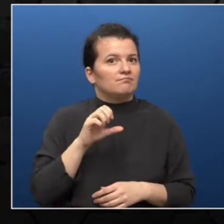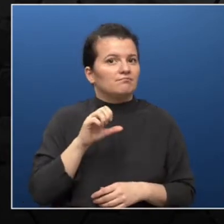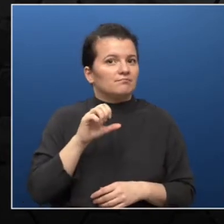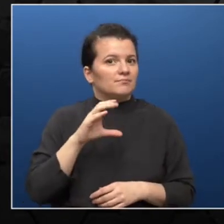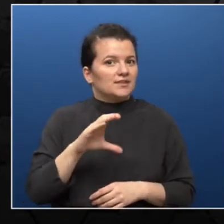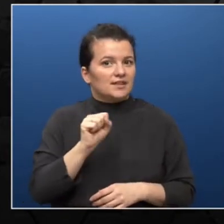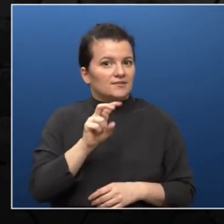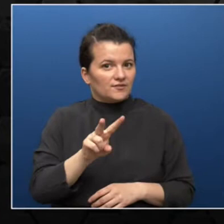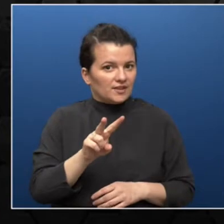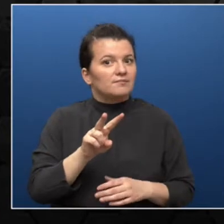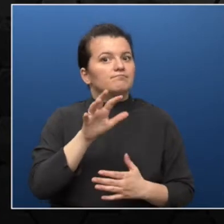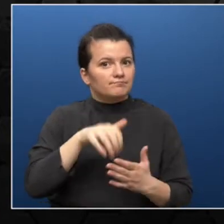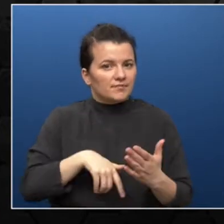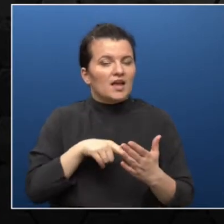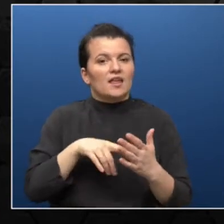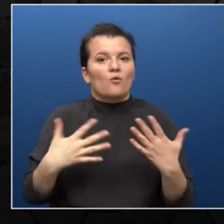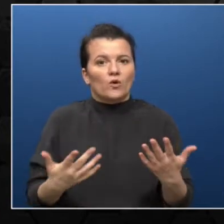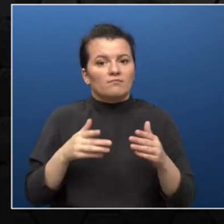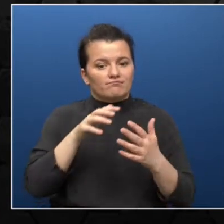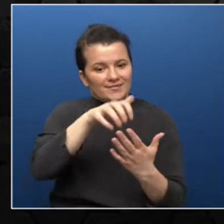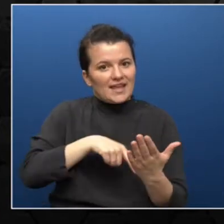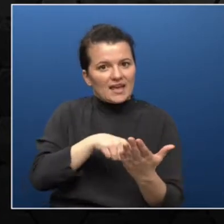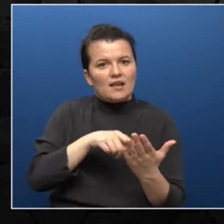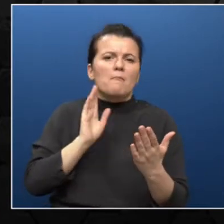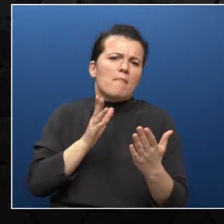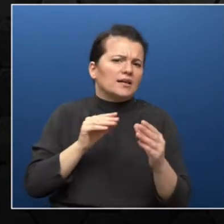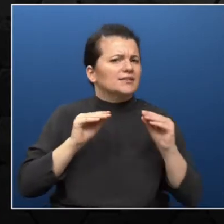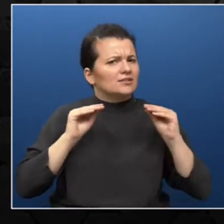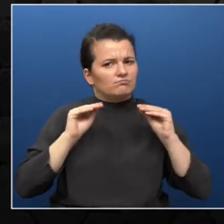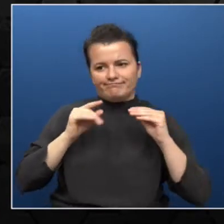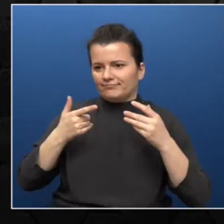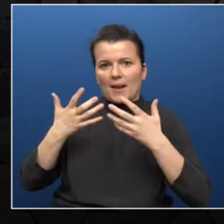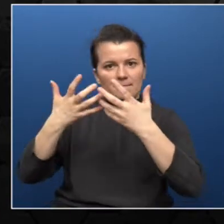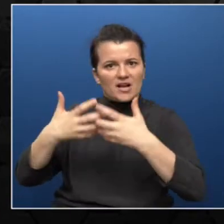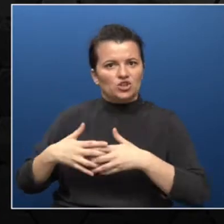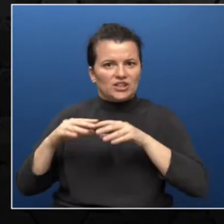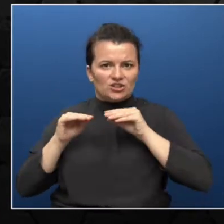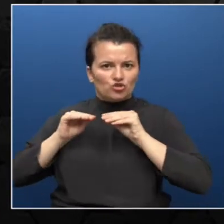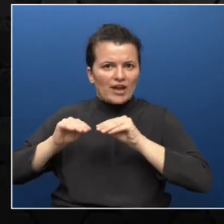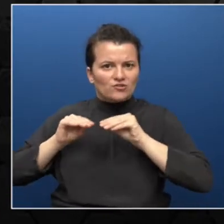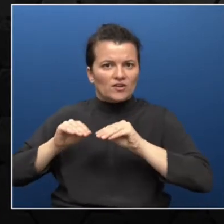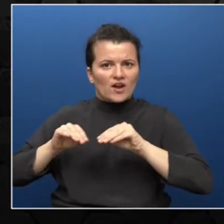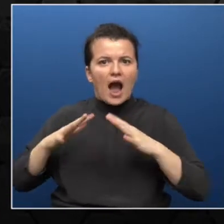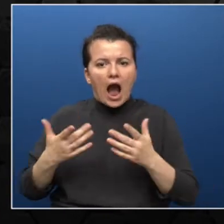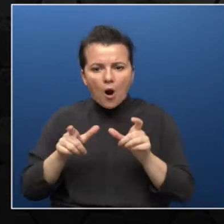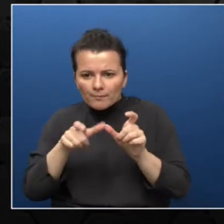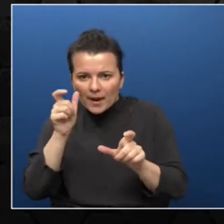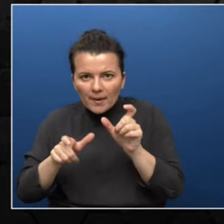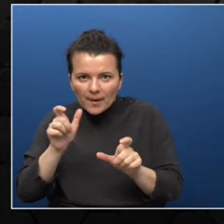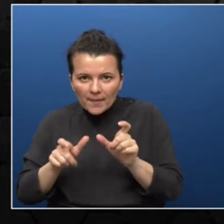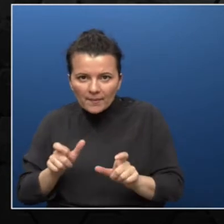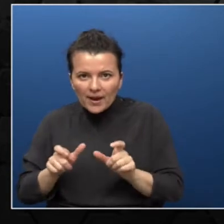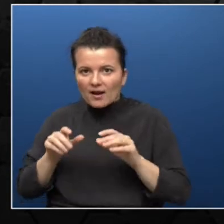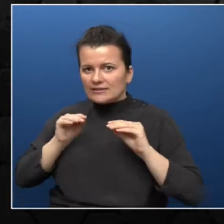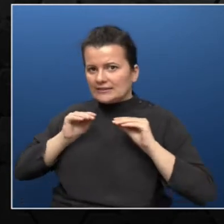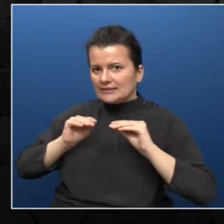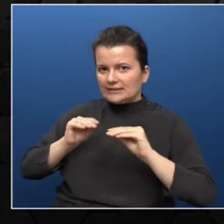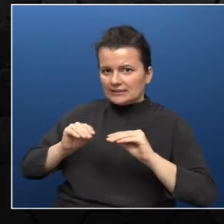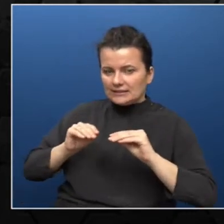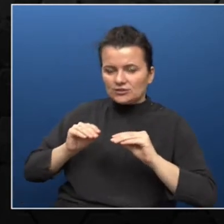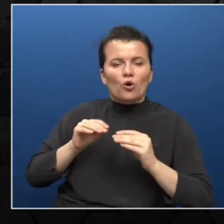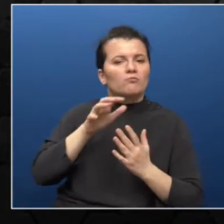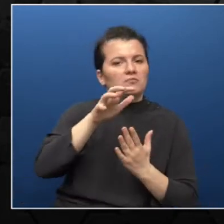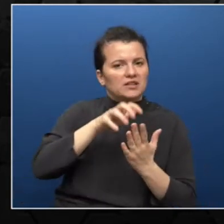into train and test. Obviously, for a machine learning model that we're building, we divide the data set into